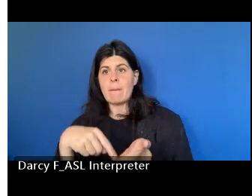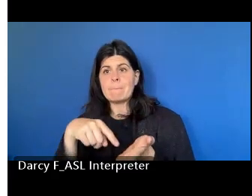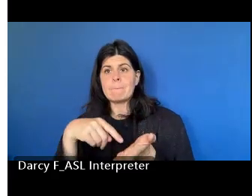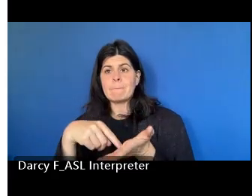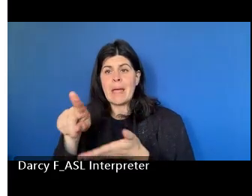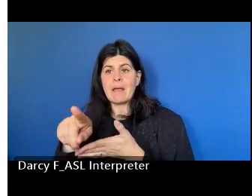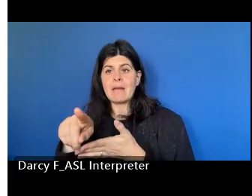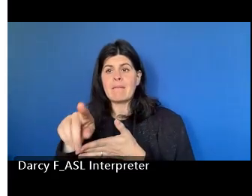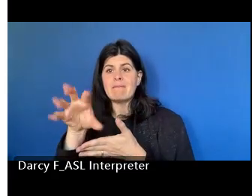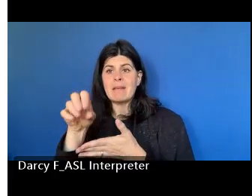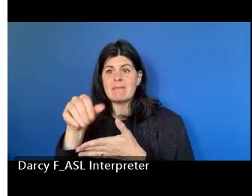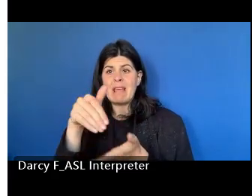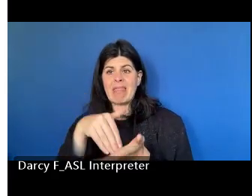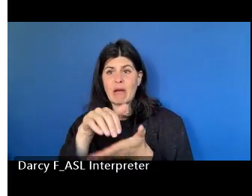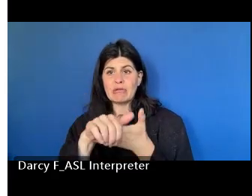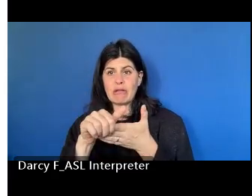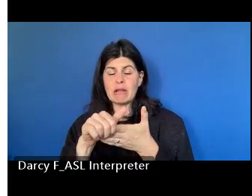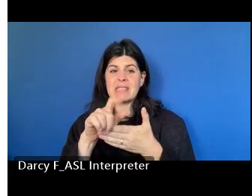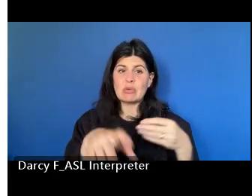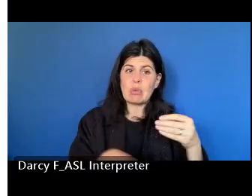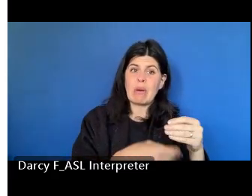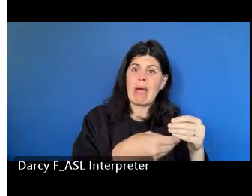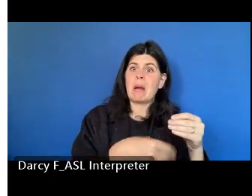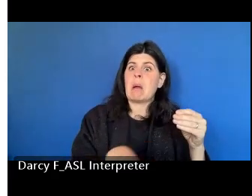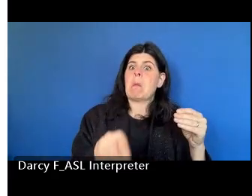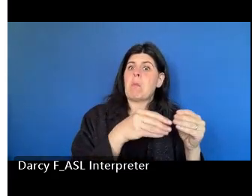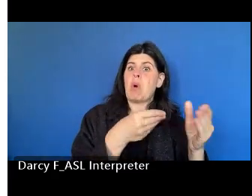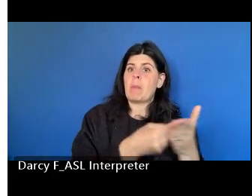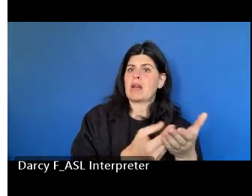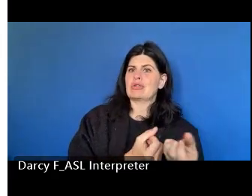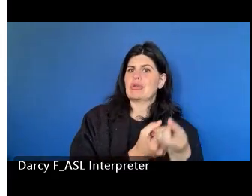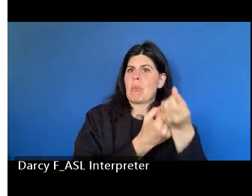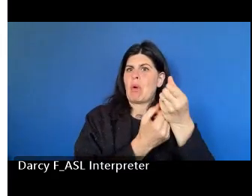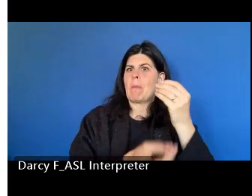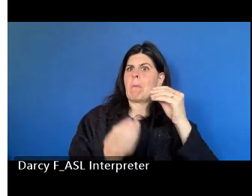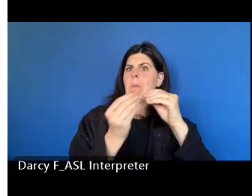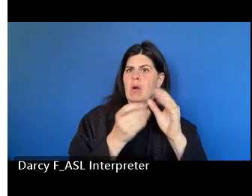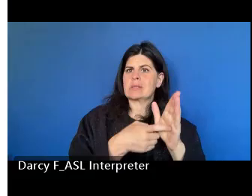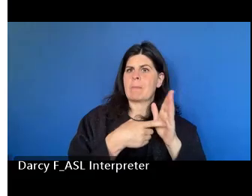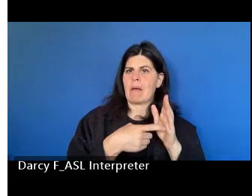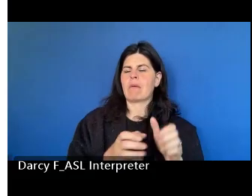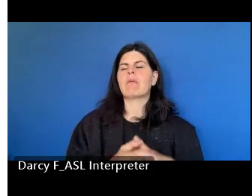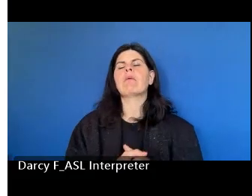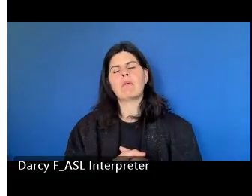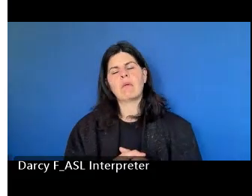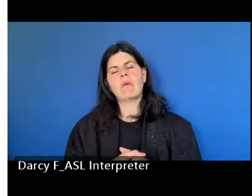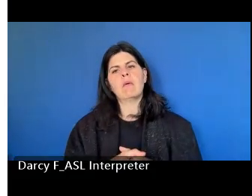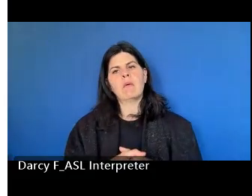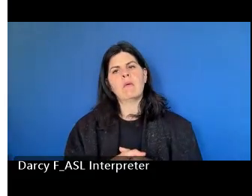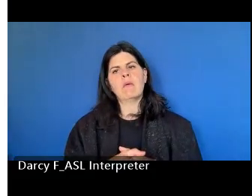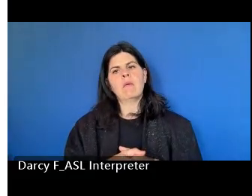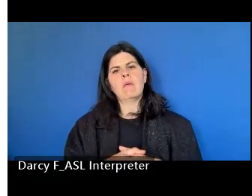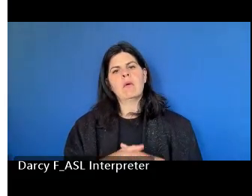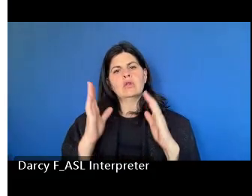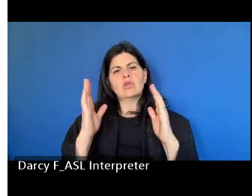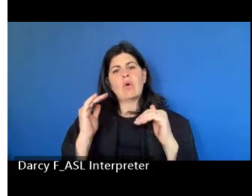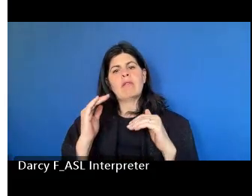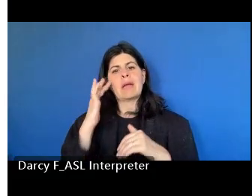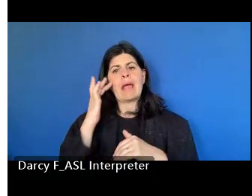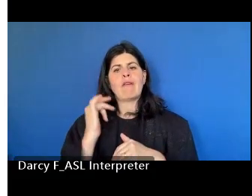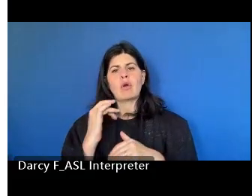system. I'd have to pay an additional money to support that additional demand. So I would consider, hopefully the California